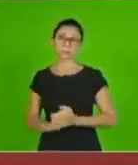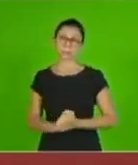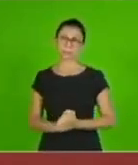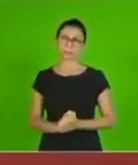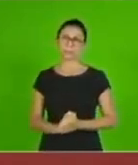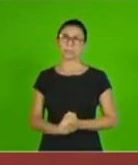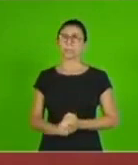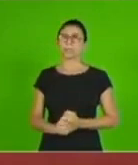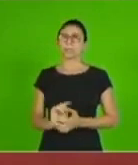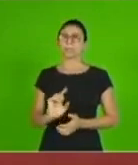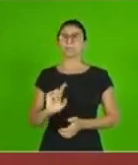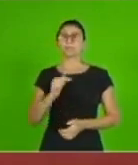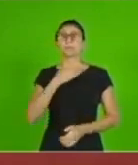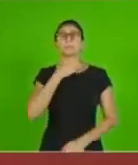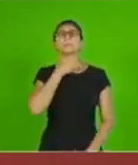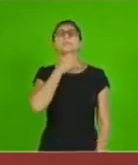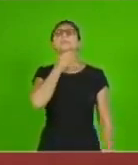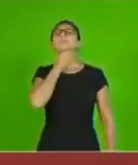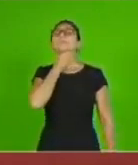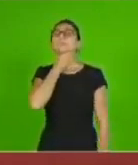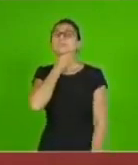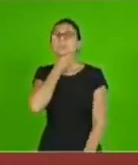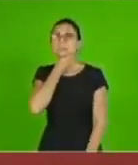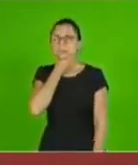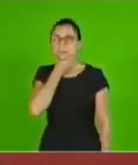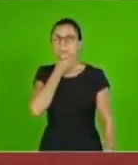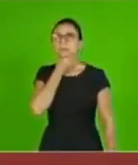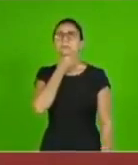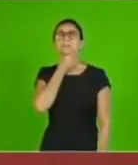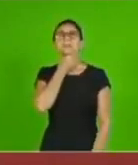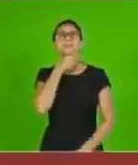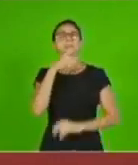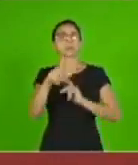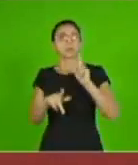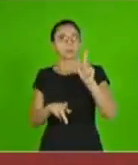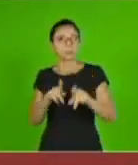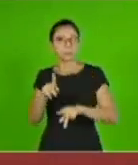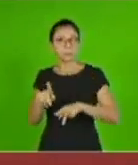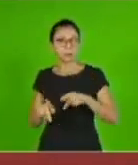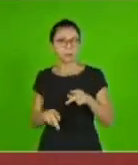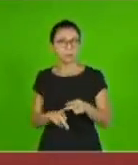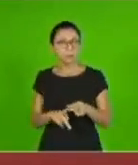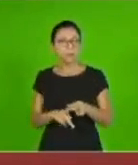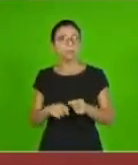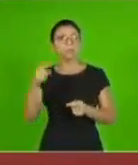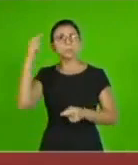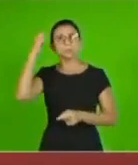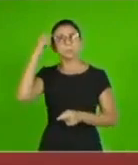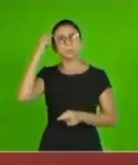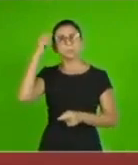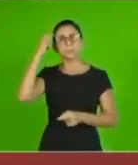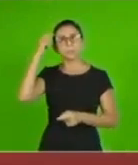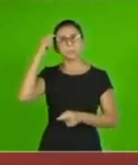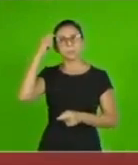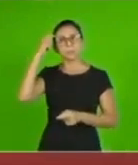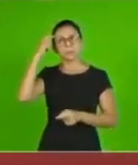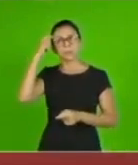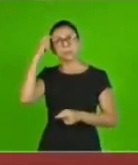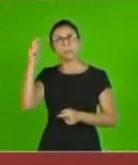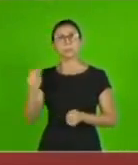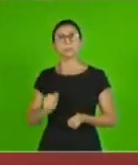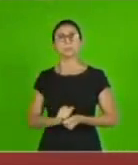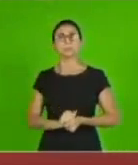the same way. They thought, let's make a temple that's so rich